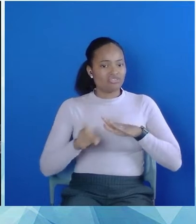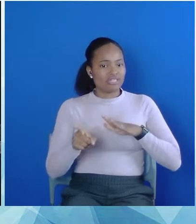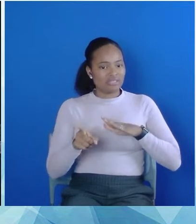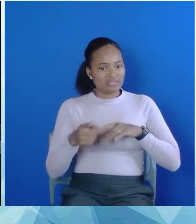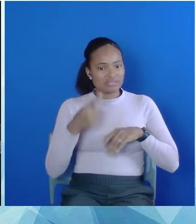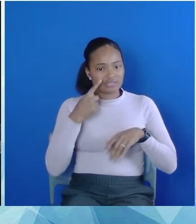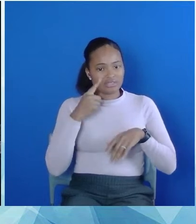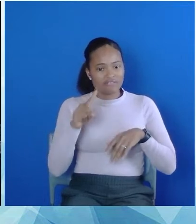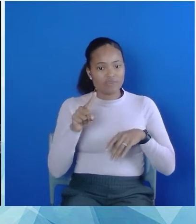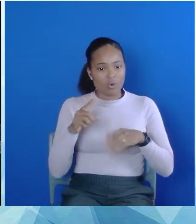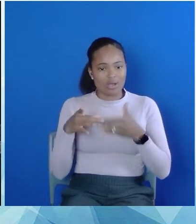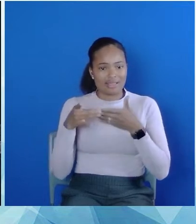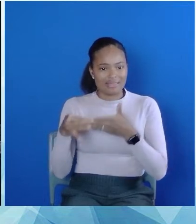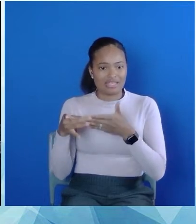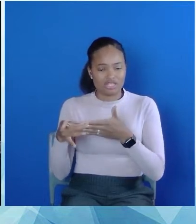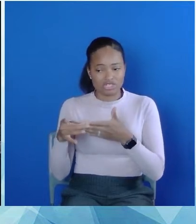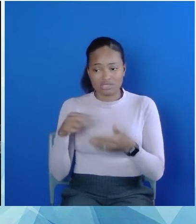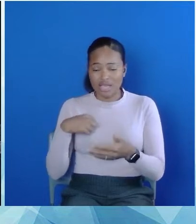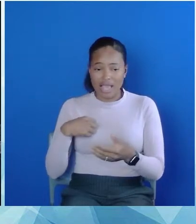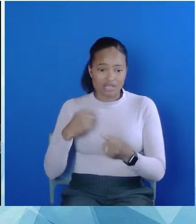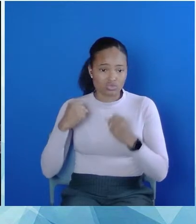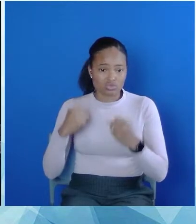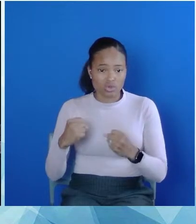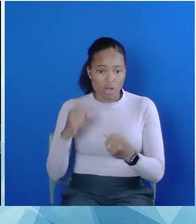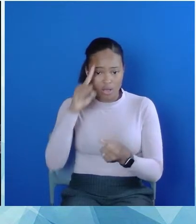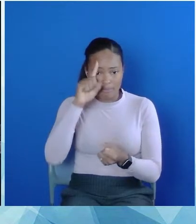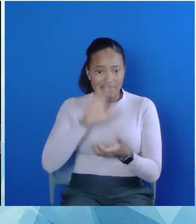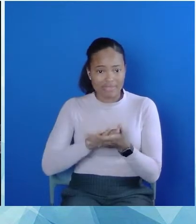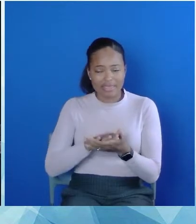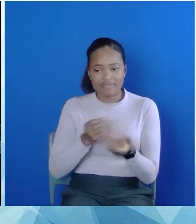teaming and retreat and supporting them in more ways than one.